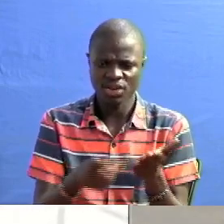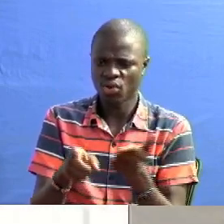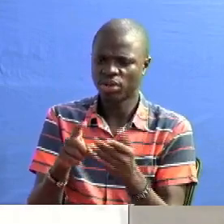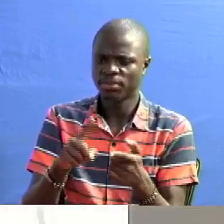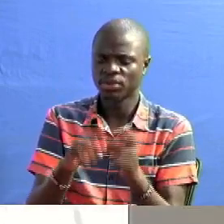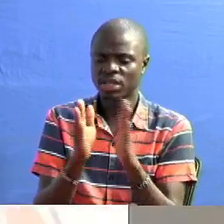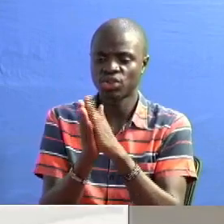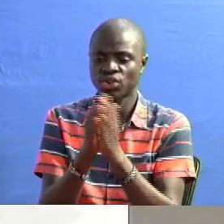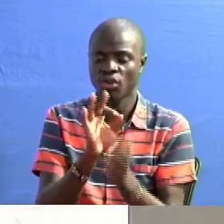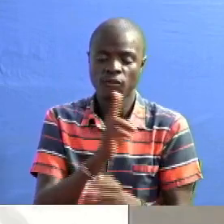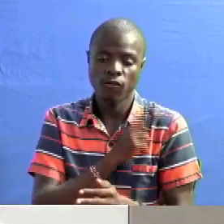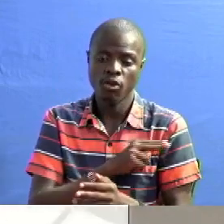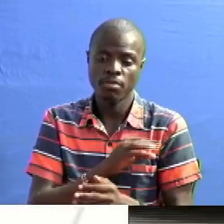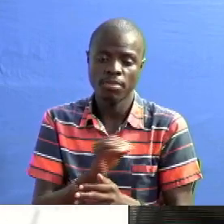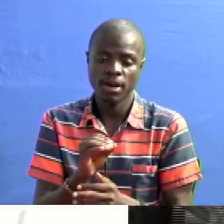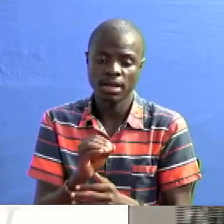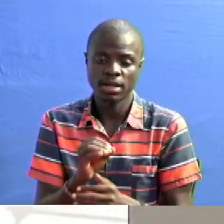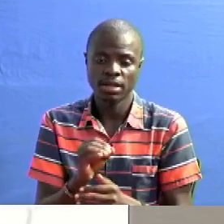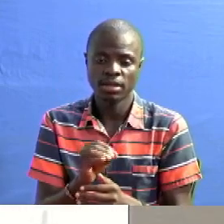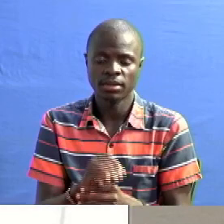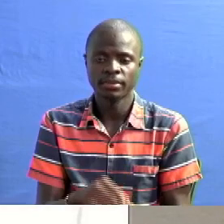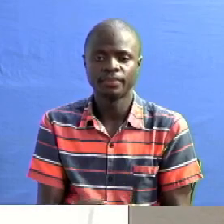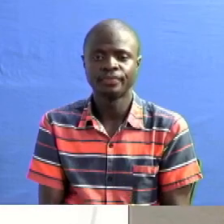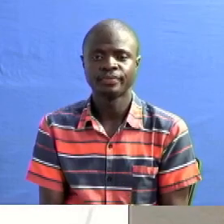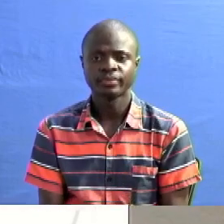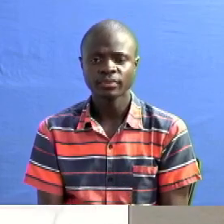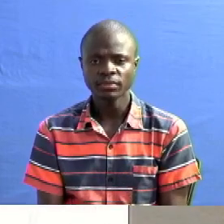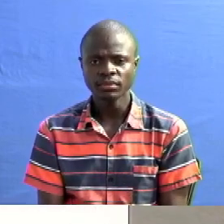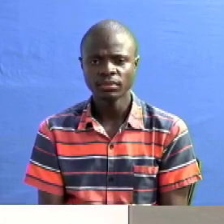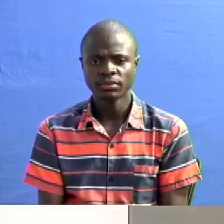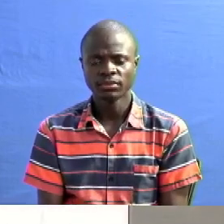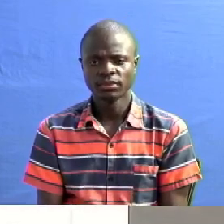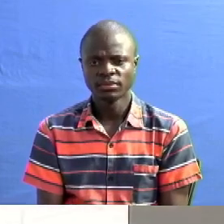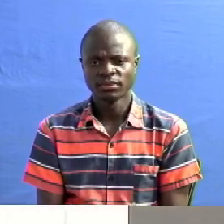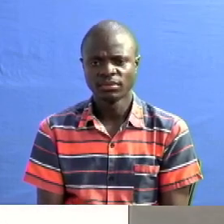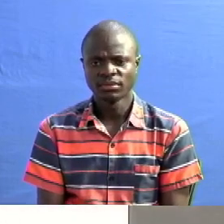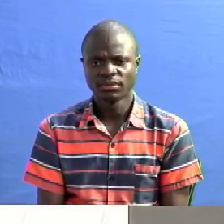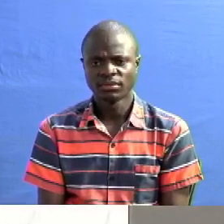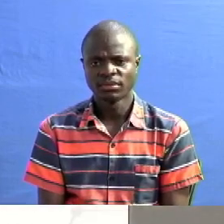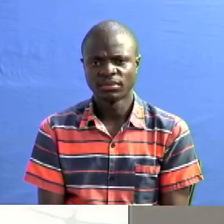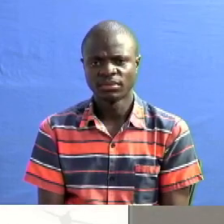of hope and resilience. Yvonne Kemuma, KUTV, Nairobi.